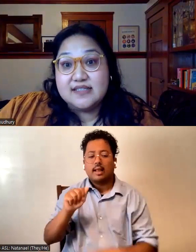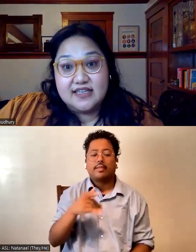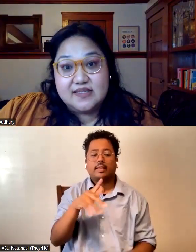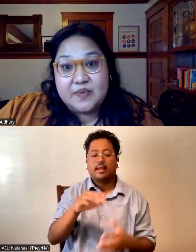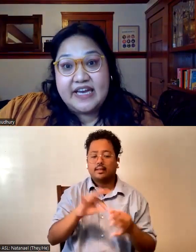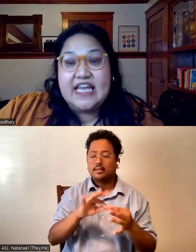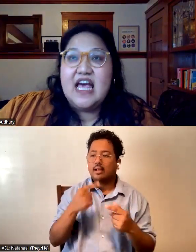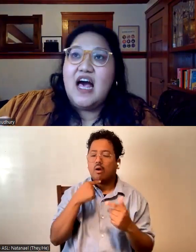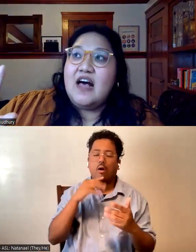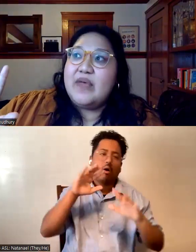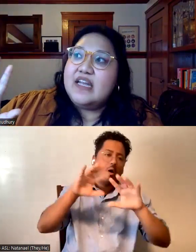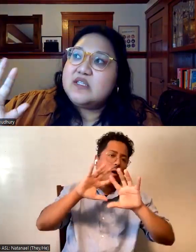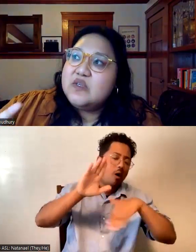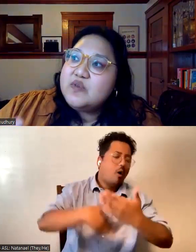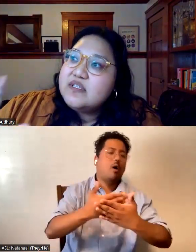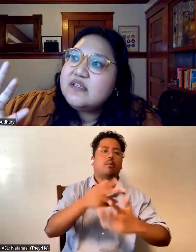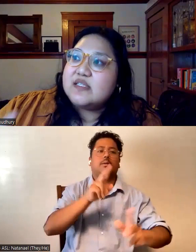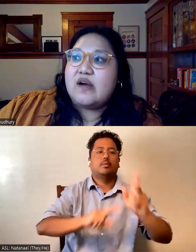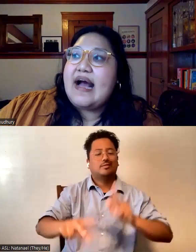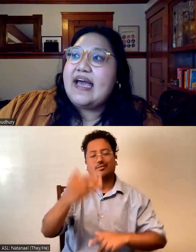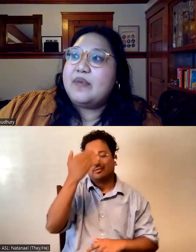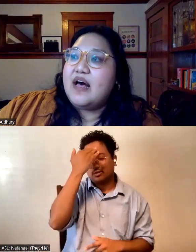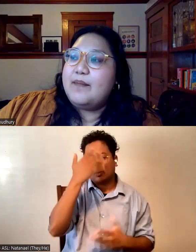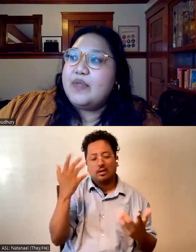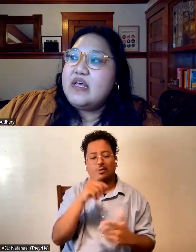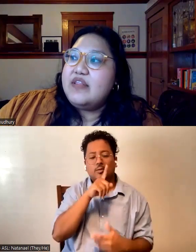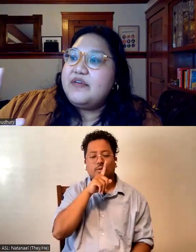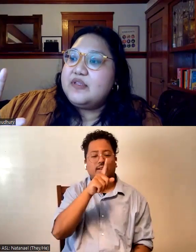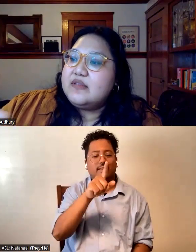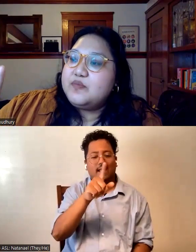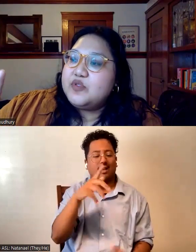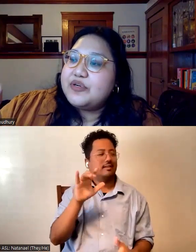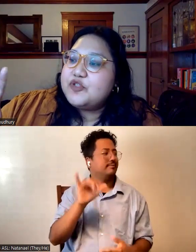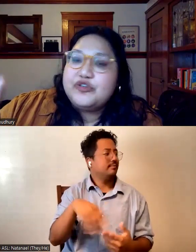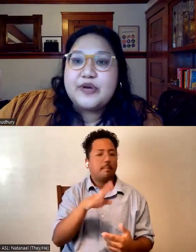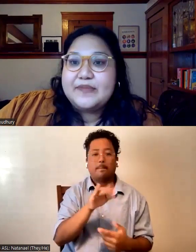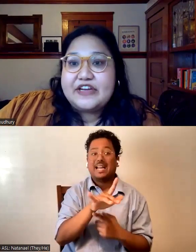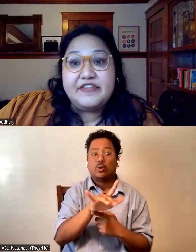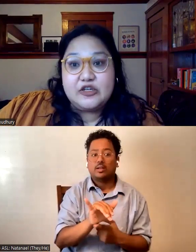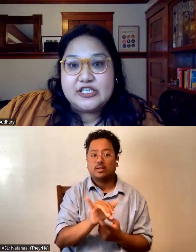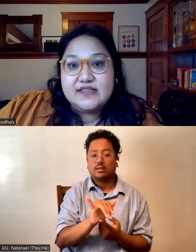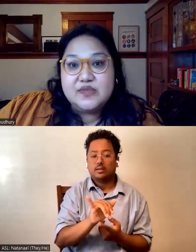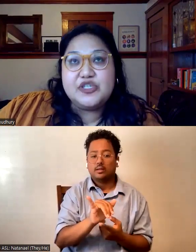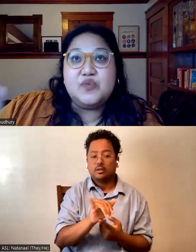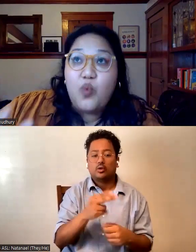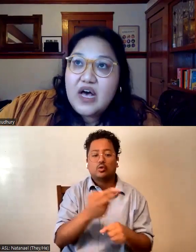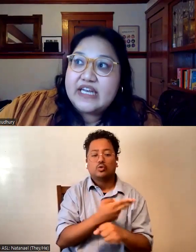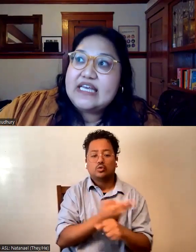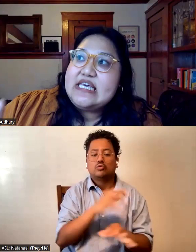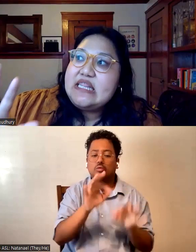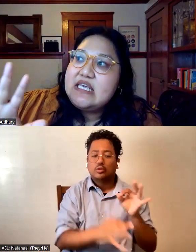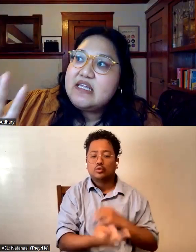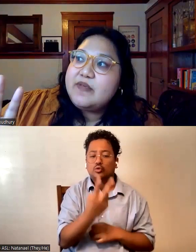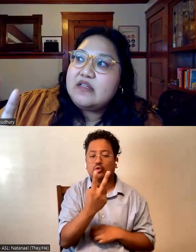American studies, right? And it's used to describe the sort of two primary functions, which is